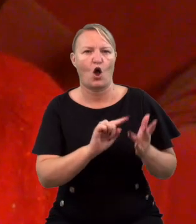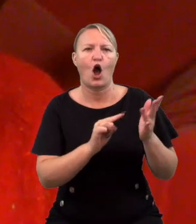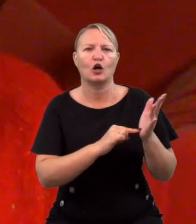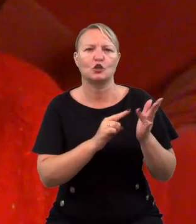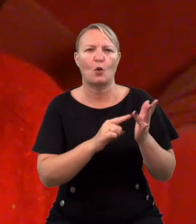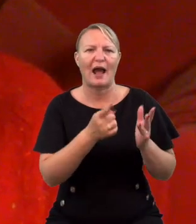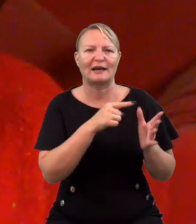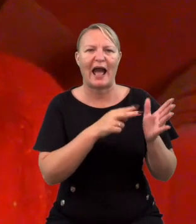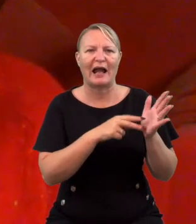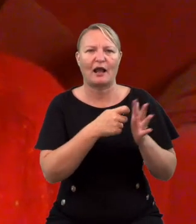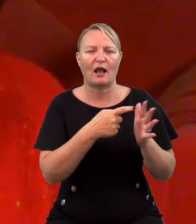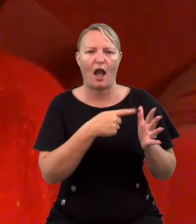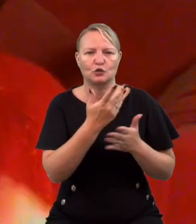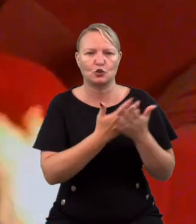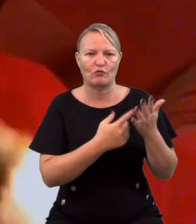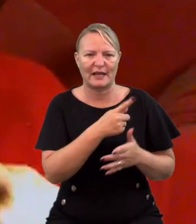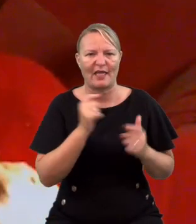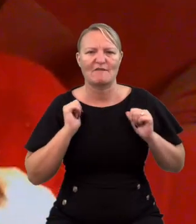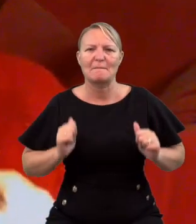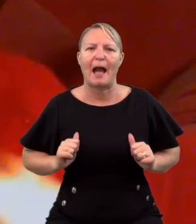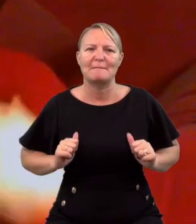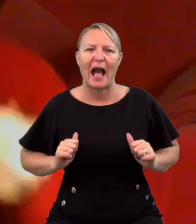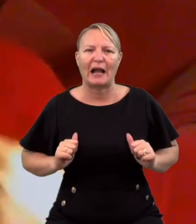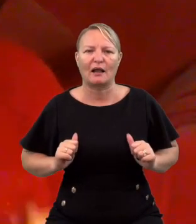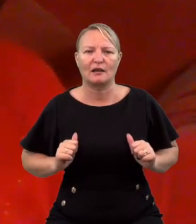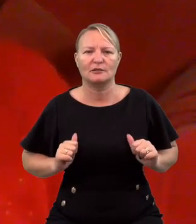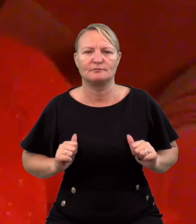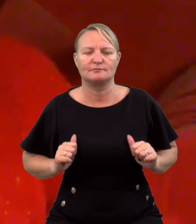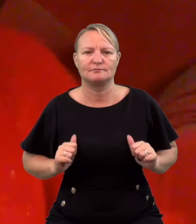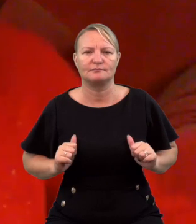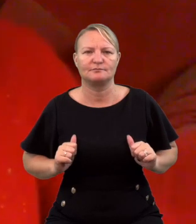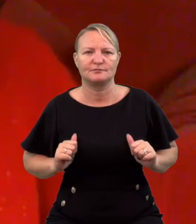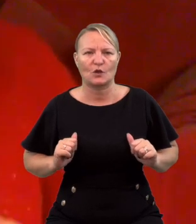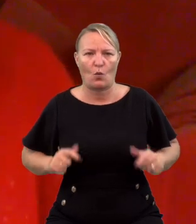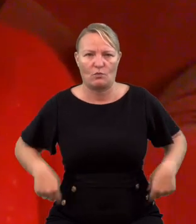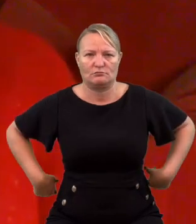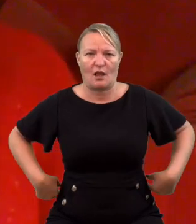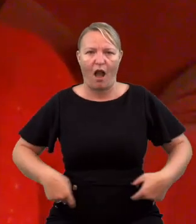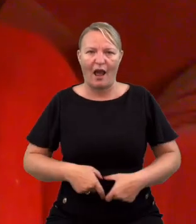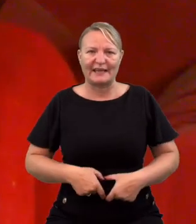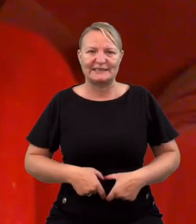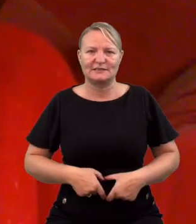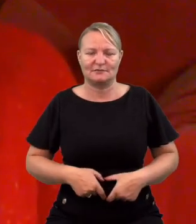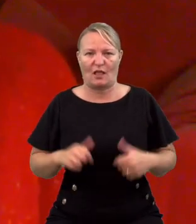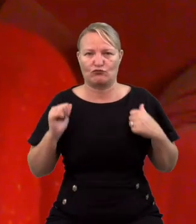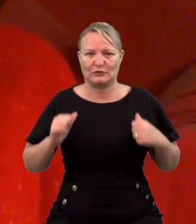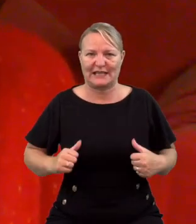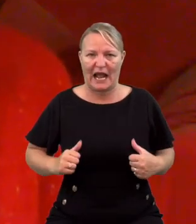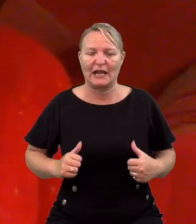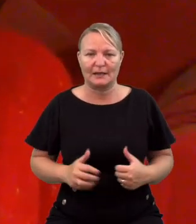Otto and Anka story. They're backpack puppets, which means that they wear a harness like